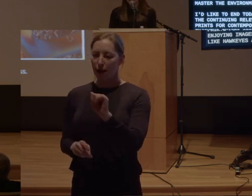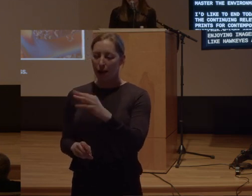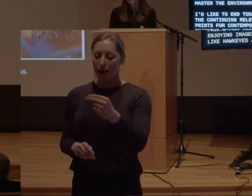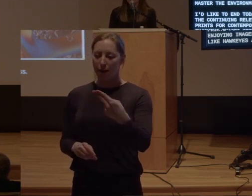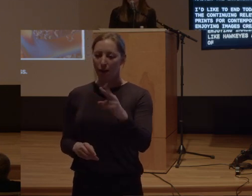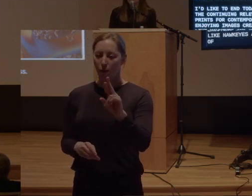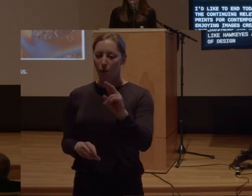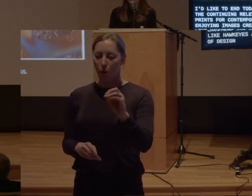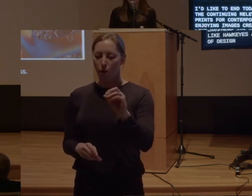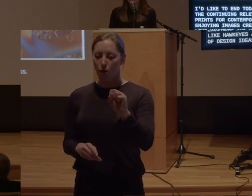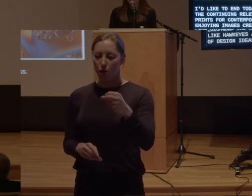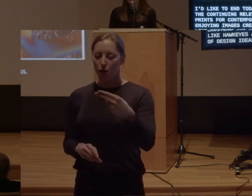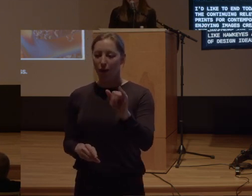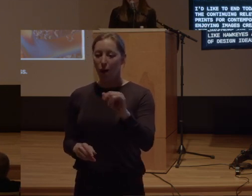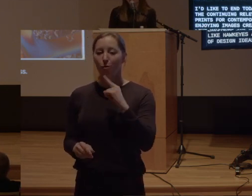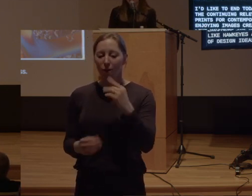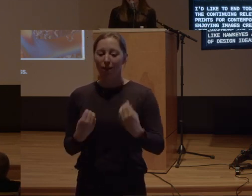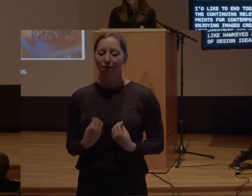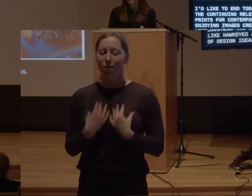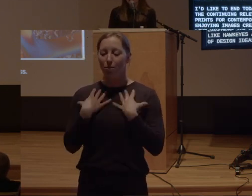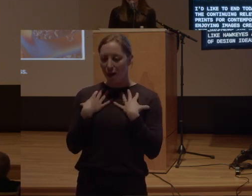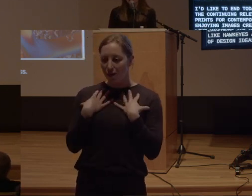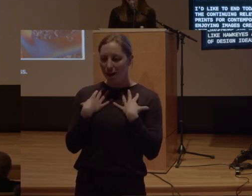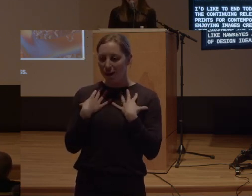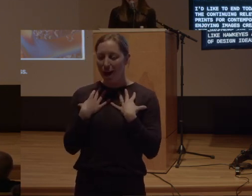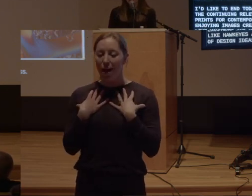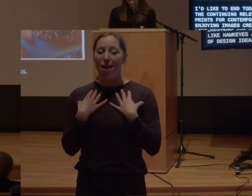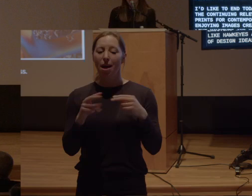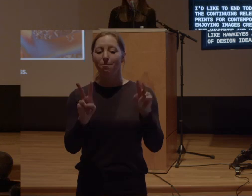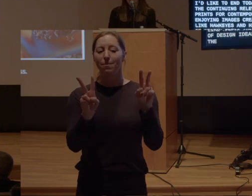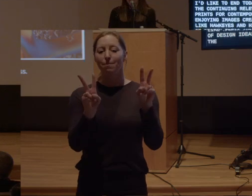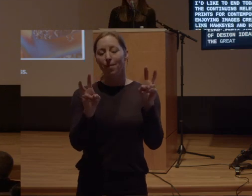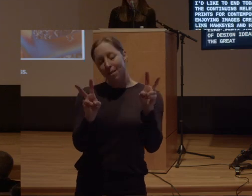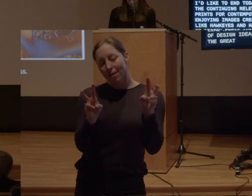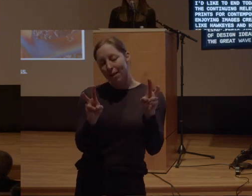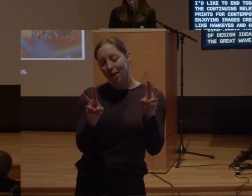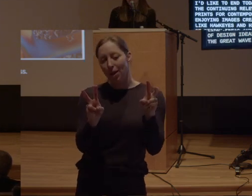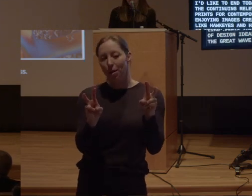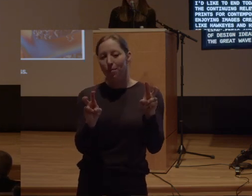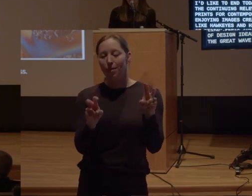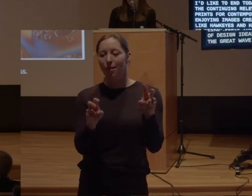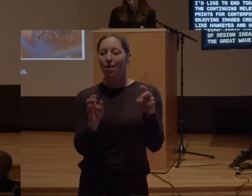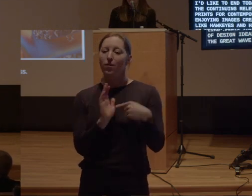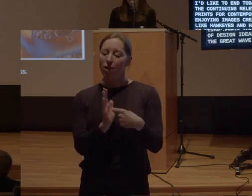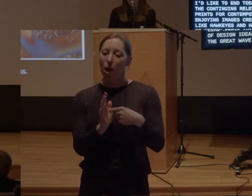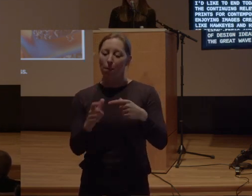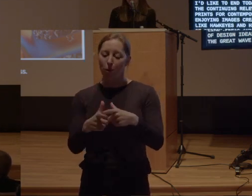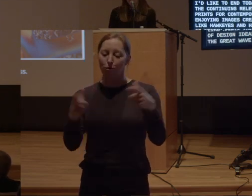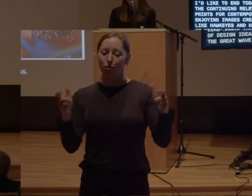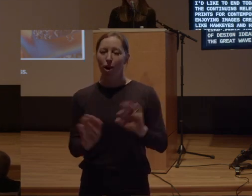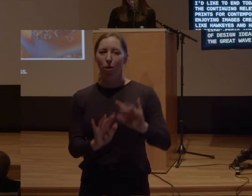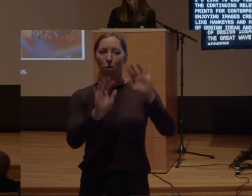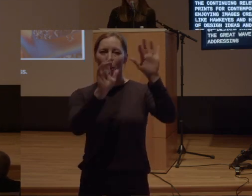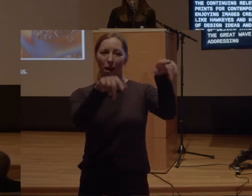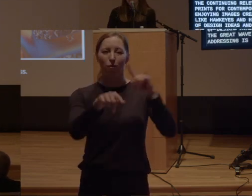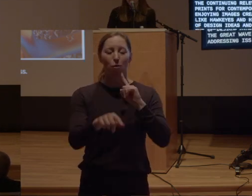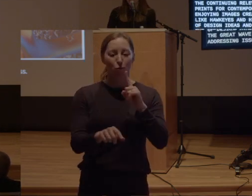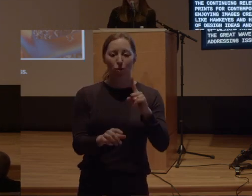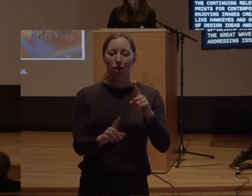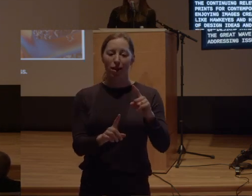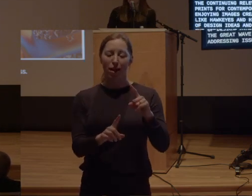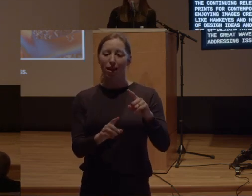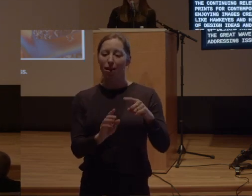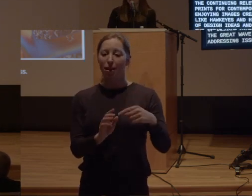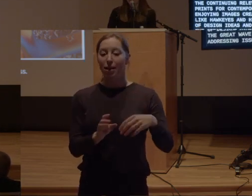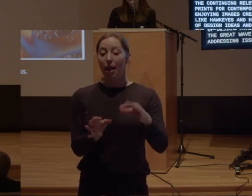of design ideas and inspiration. And motifs like the Great Wave have been integrated into artworks addressing issues as varied